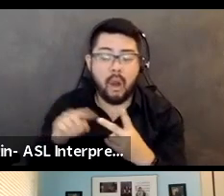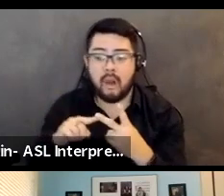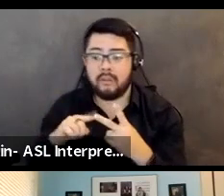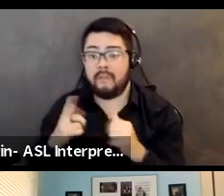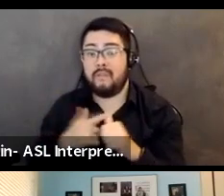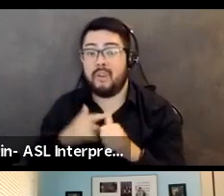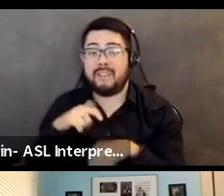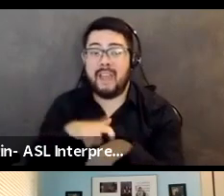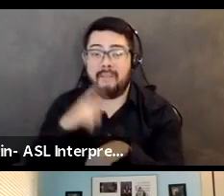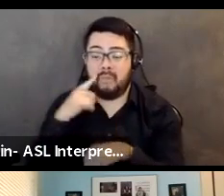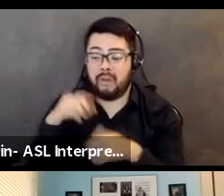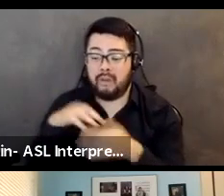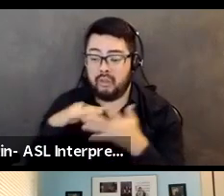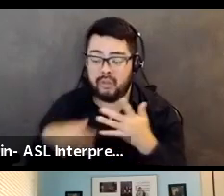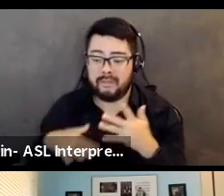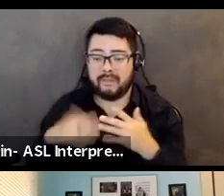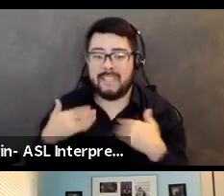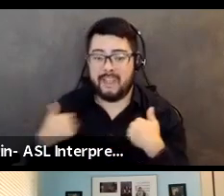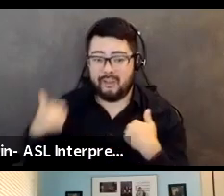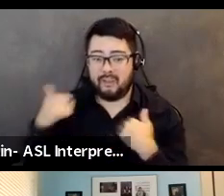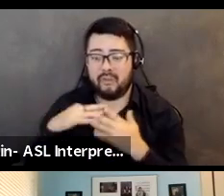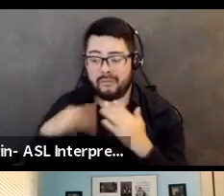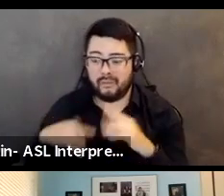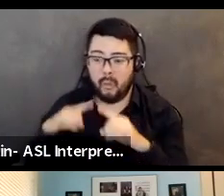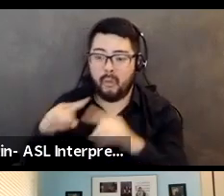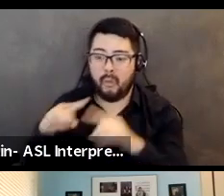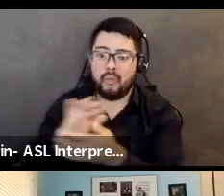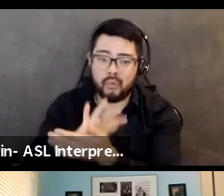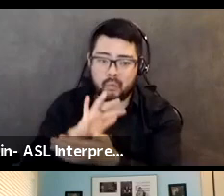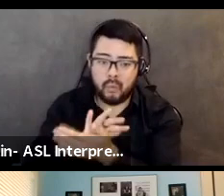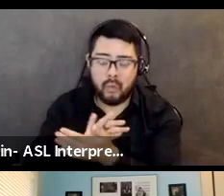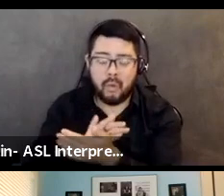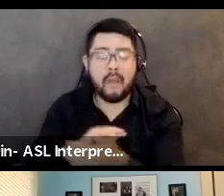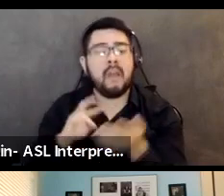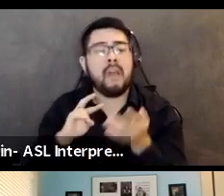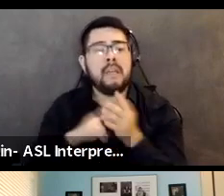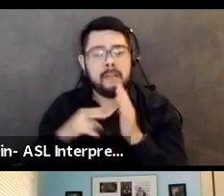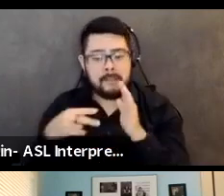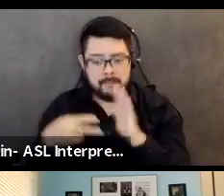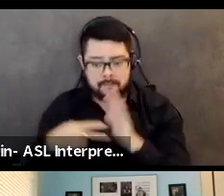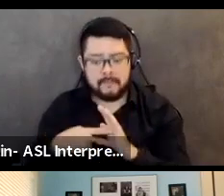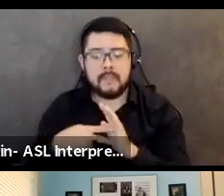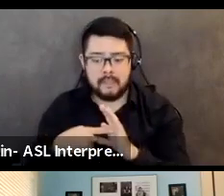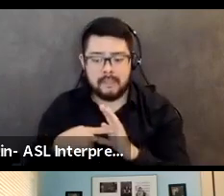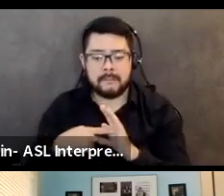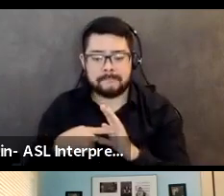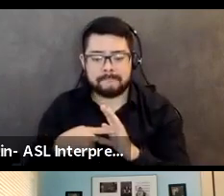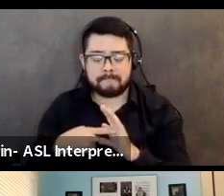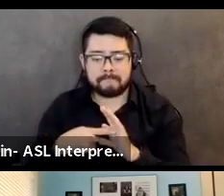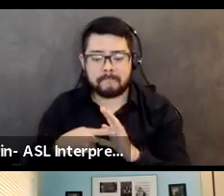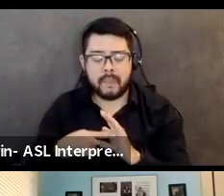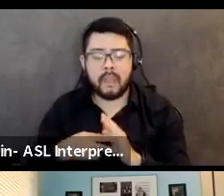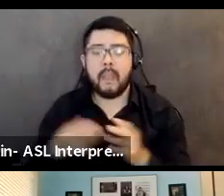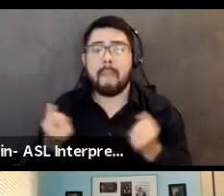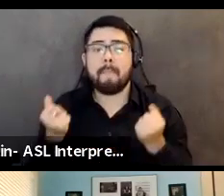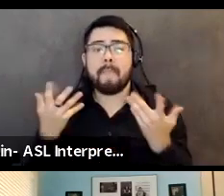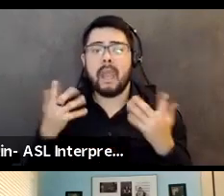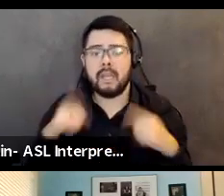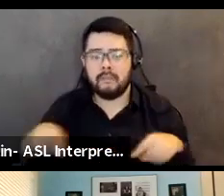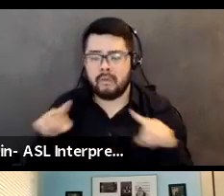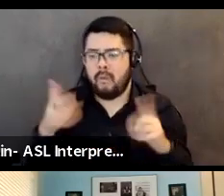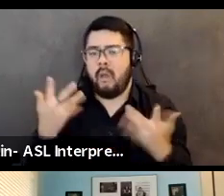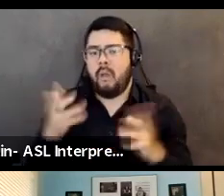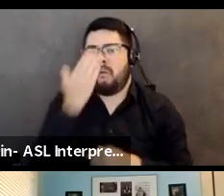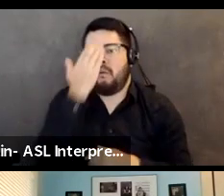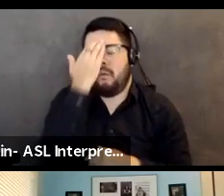kids so i i you know those are things that um those many of you have heard me say